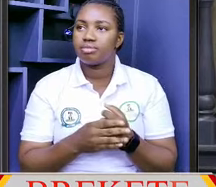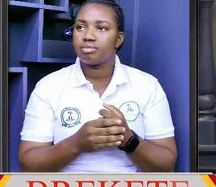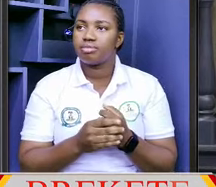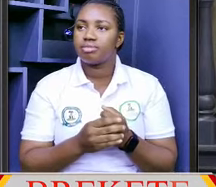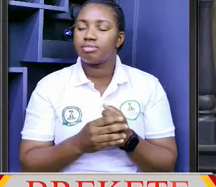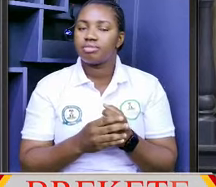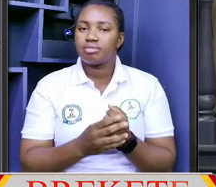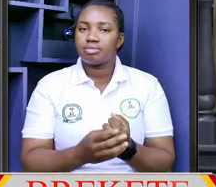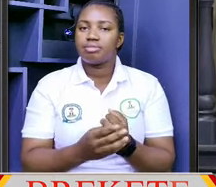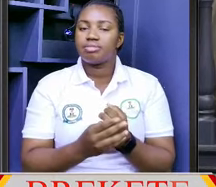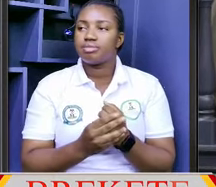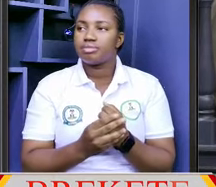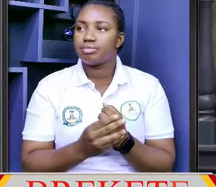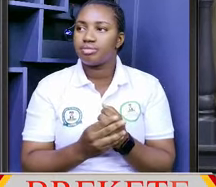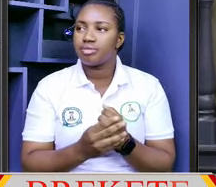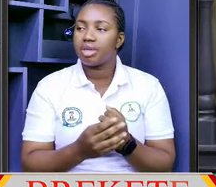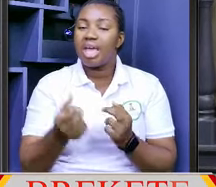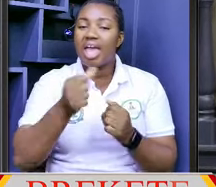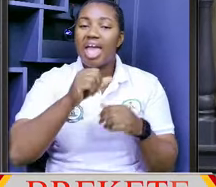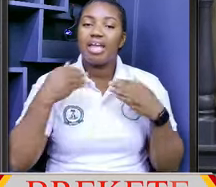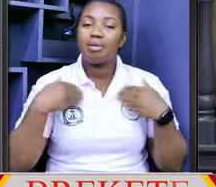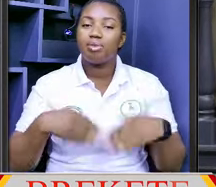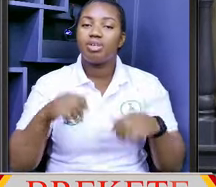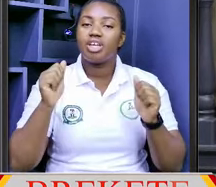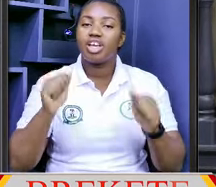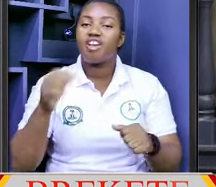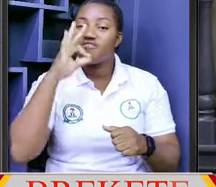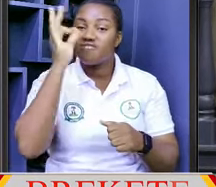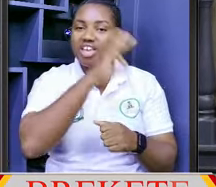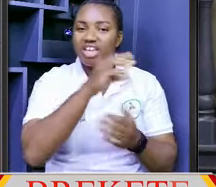document. Anybody can forge anything.